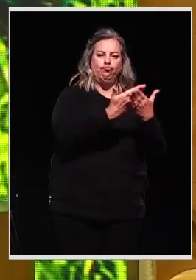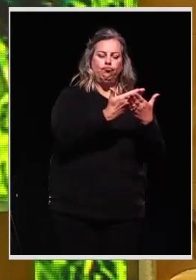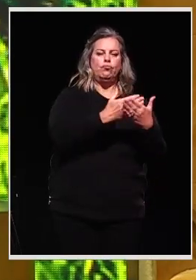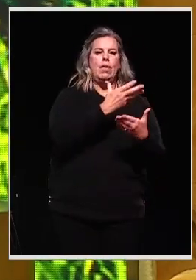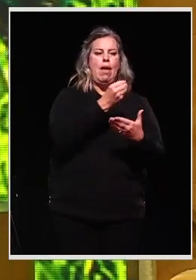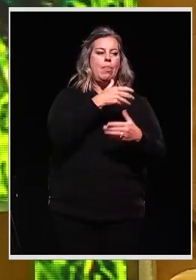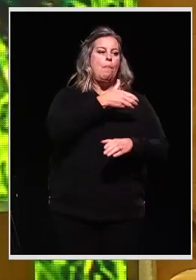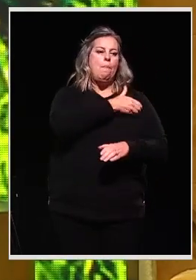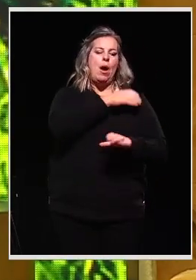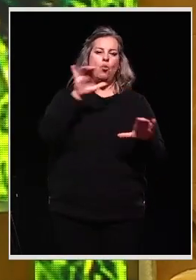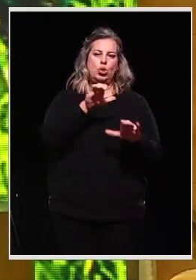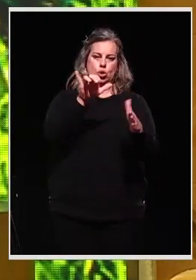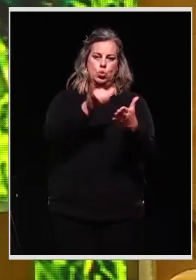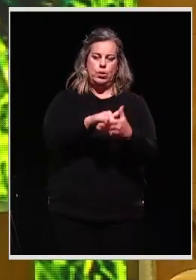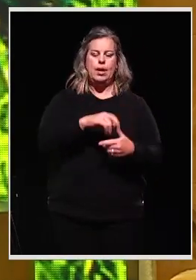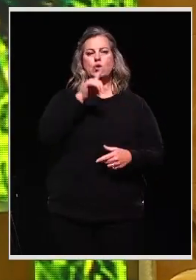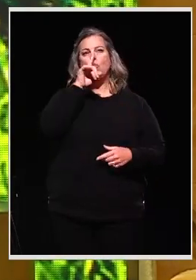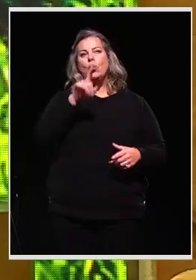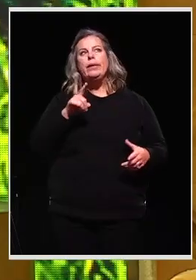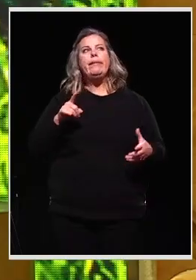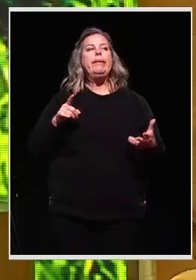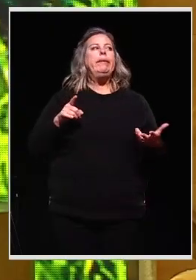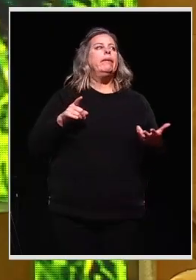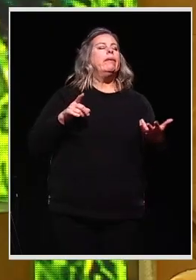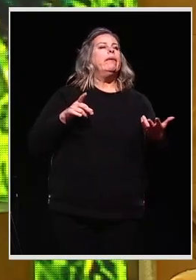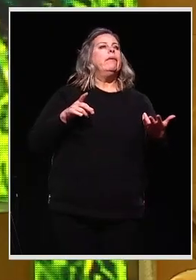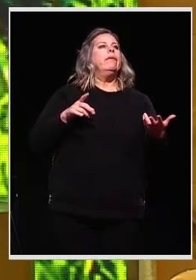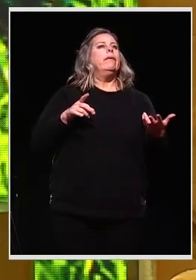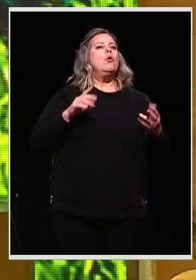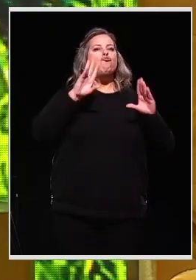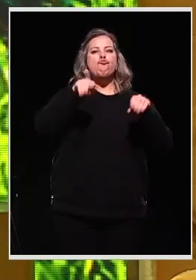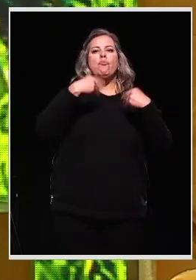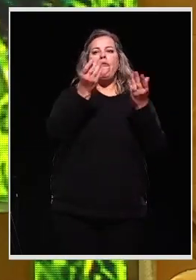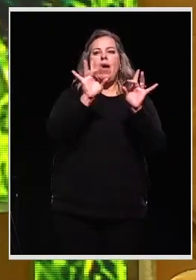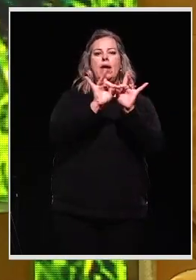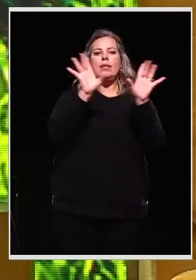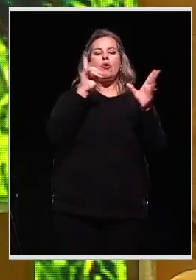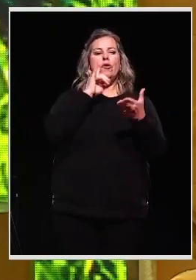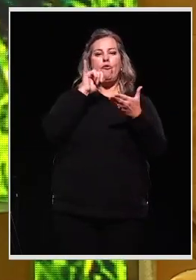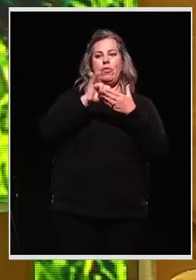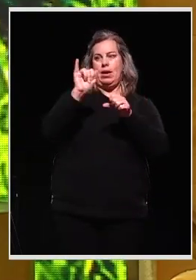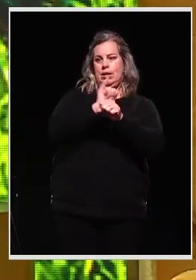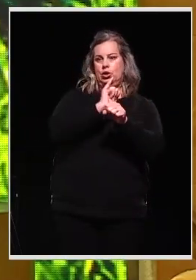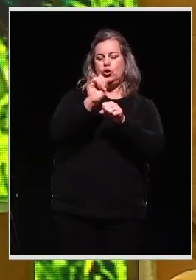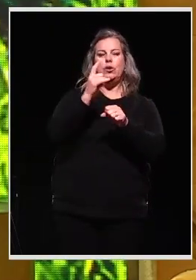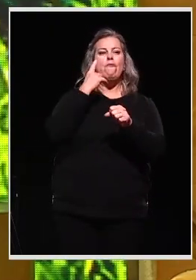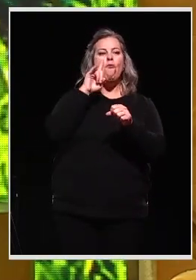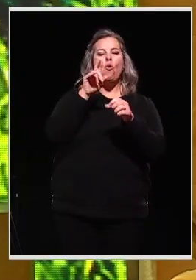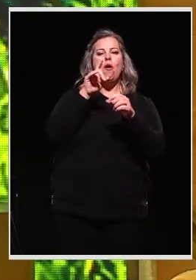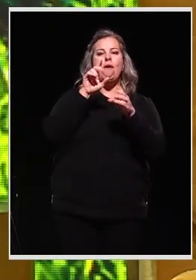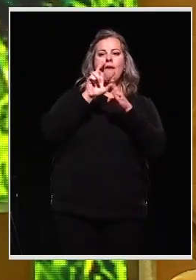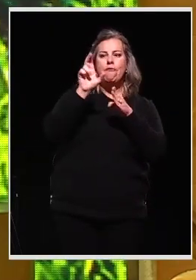lined up together to really bring the clarity to the sector that is needed to drive the investment, to drive the